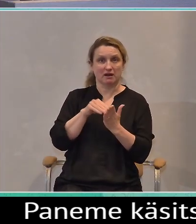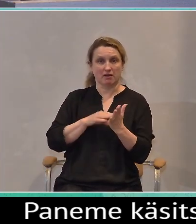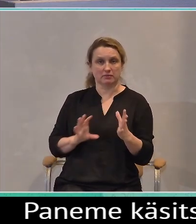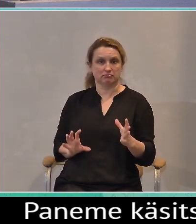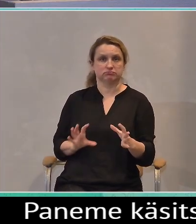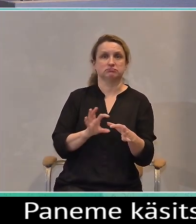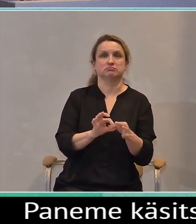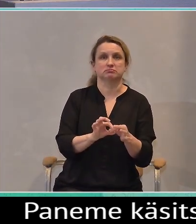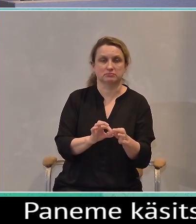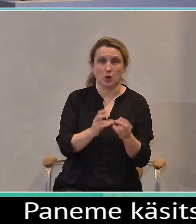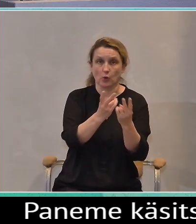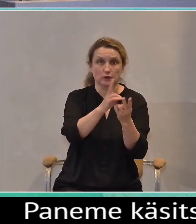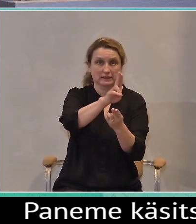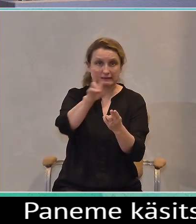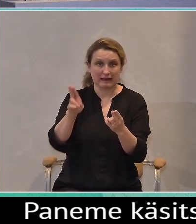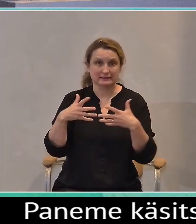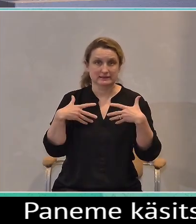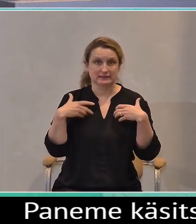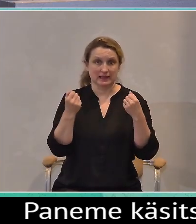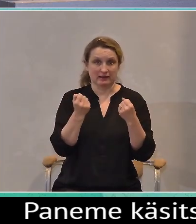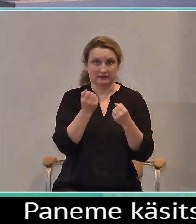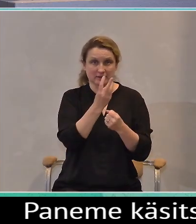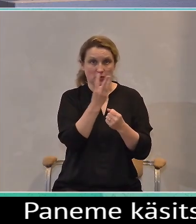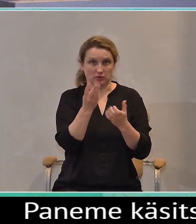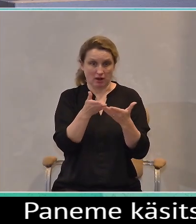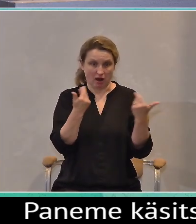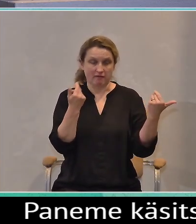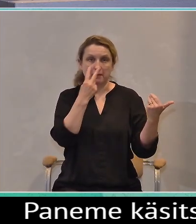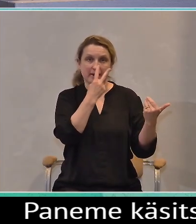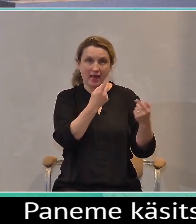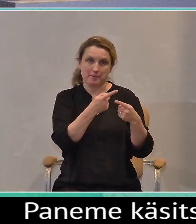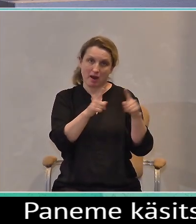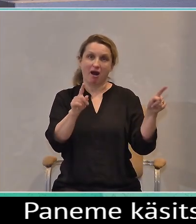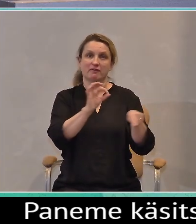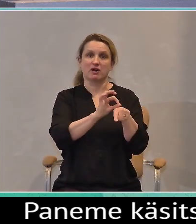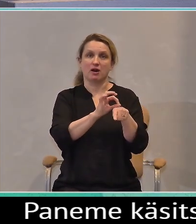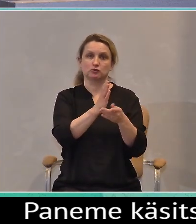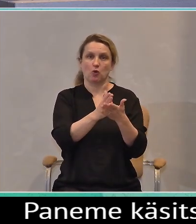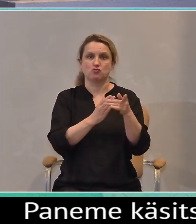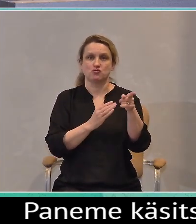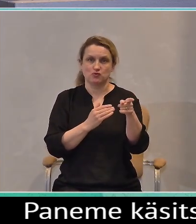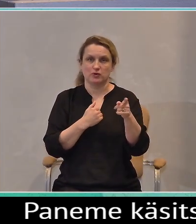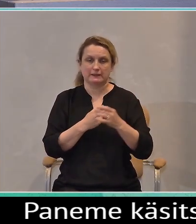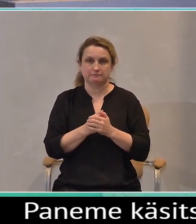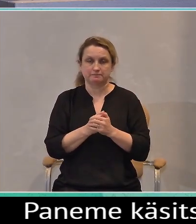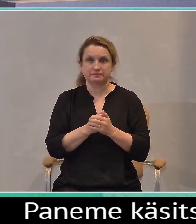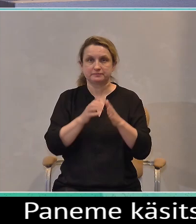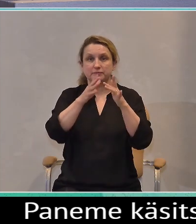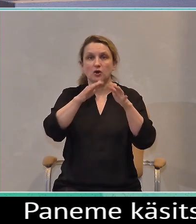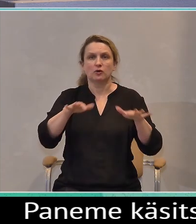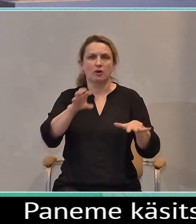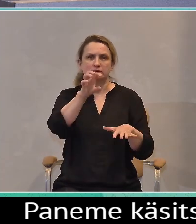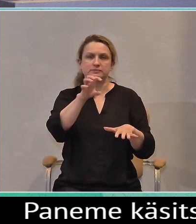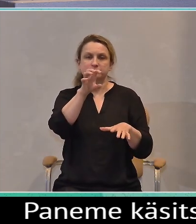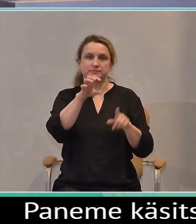soon automatically be moved to another patient